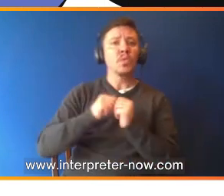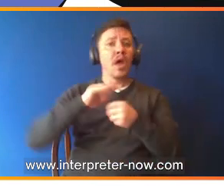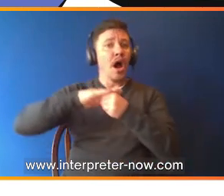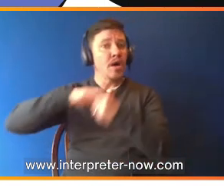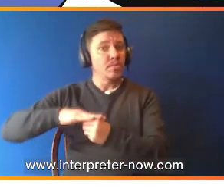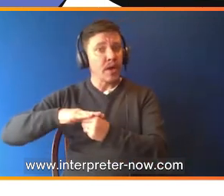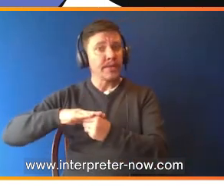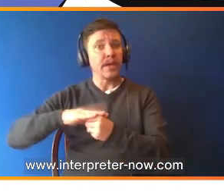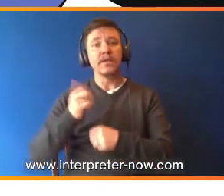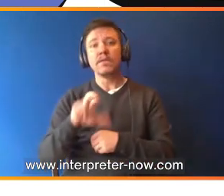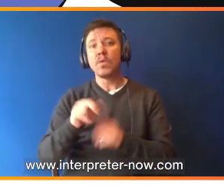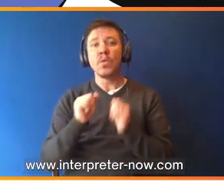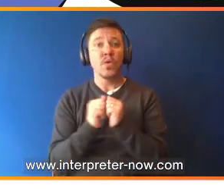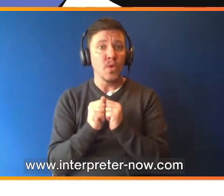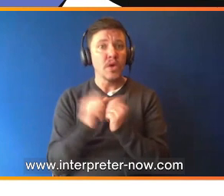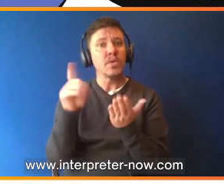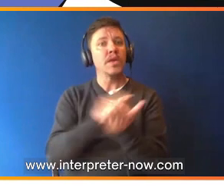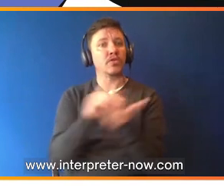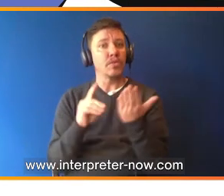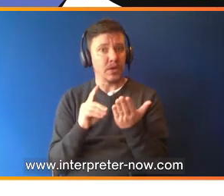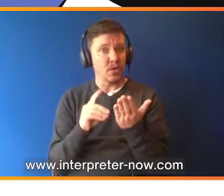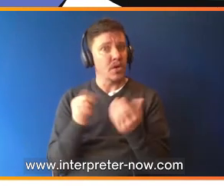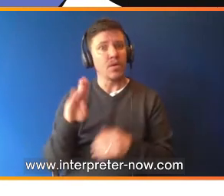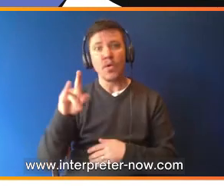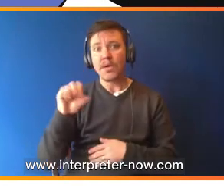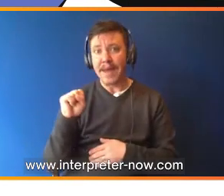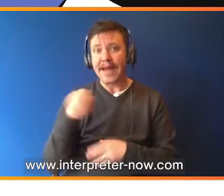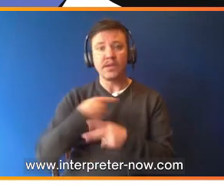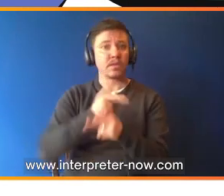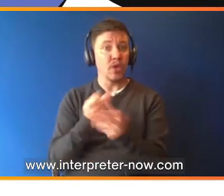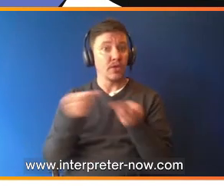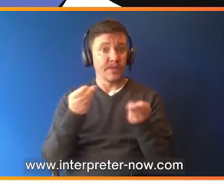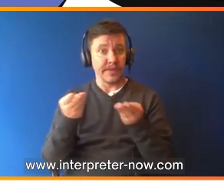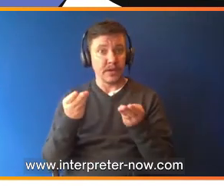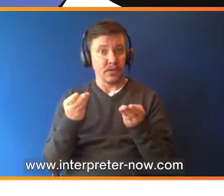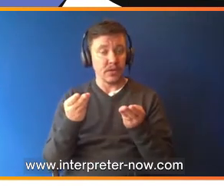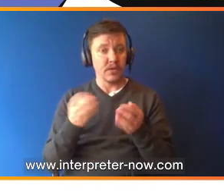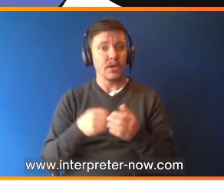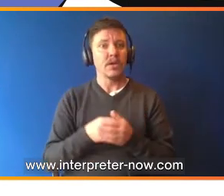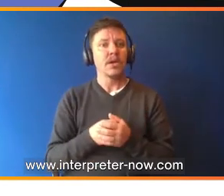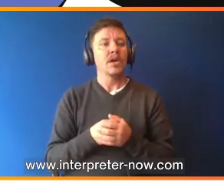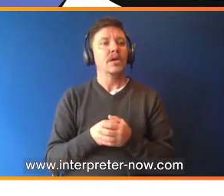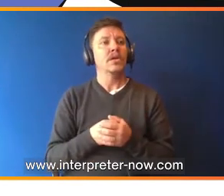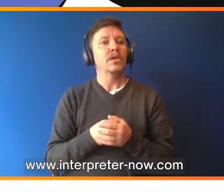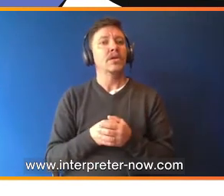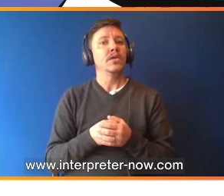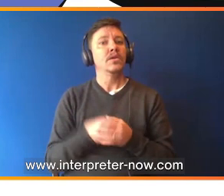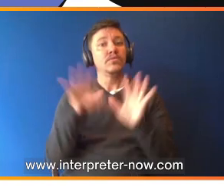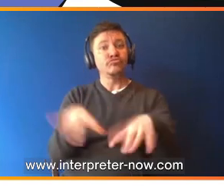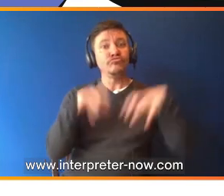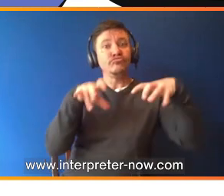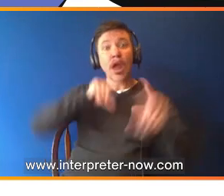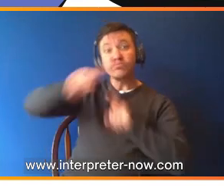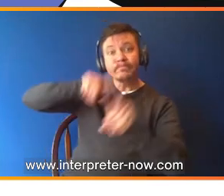high-level questions I prepared ahead of time to have them tell us about their experiences with oppressive or with discriminatory